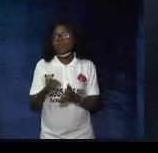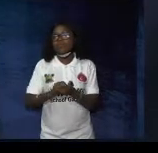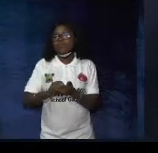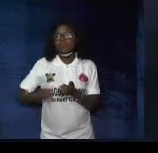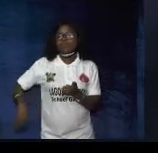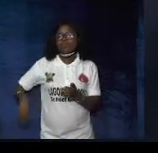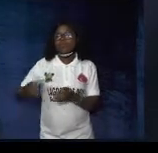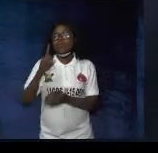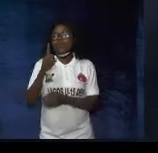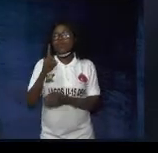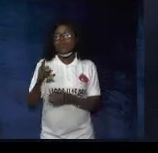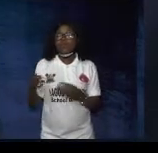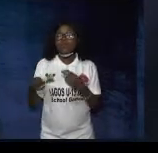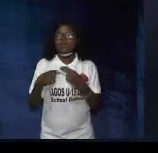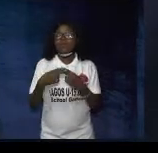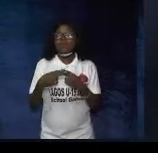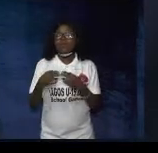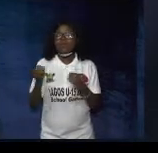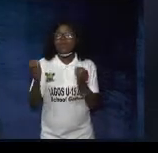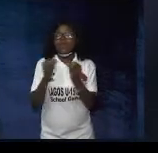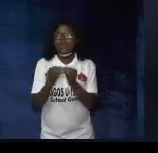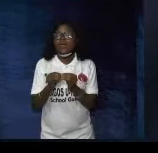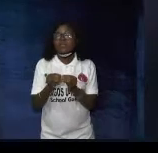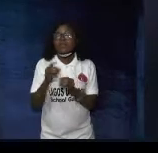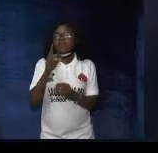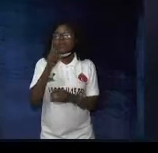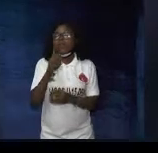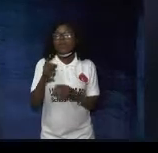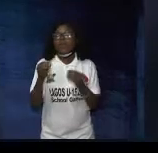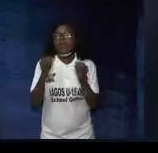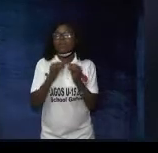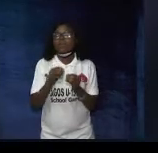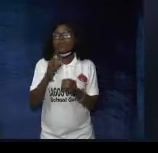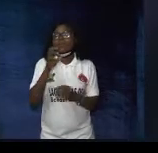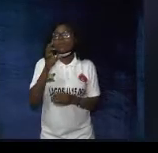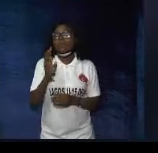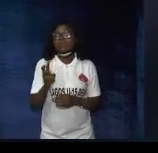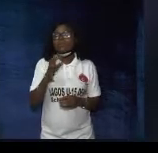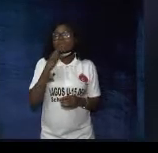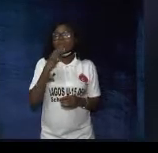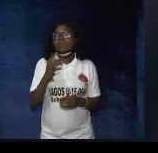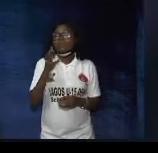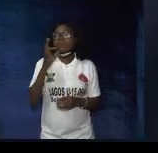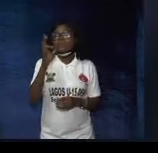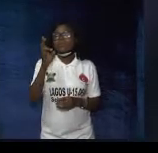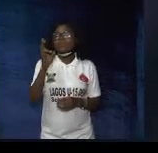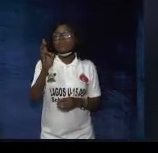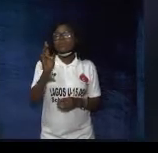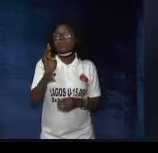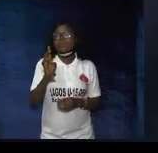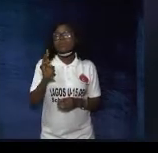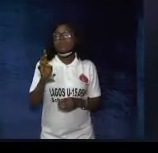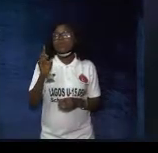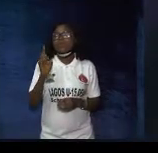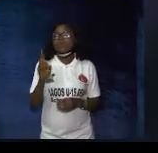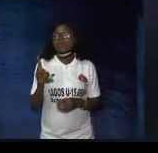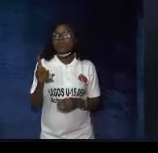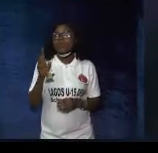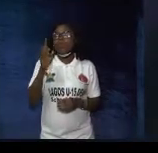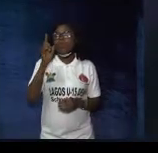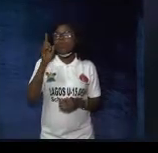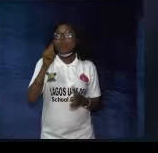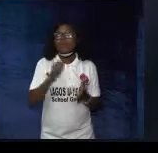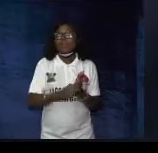that 1 comes to the next place value. 1 plus 6 gives us 7, and then your final answer is 1000.